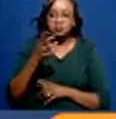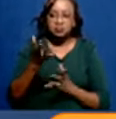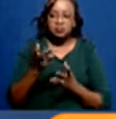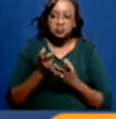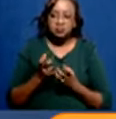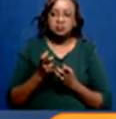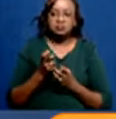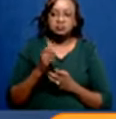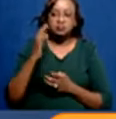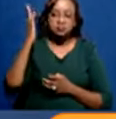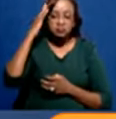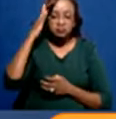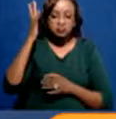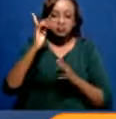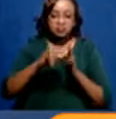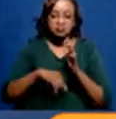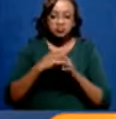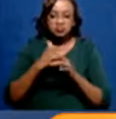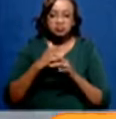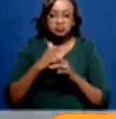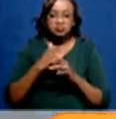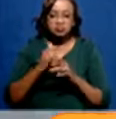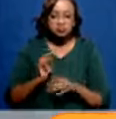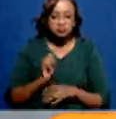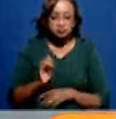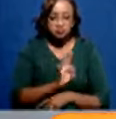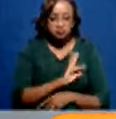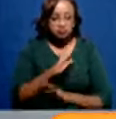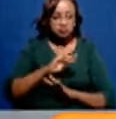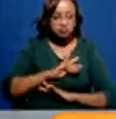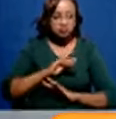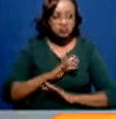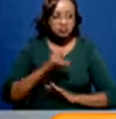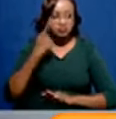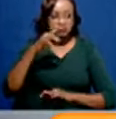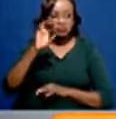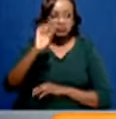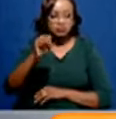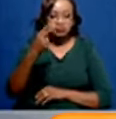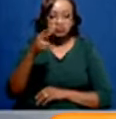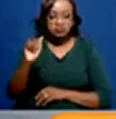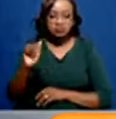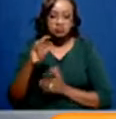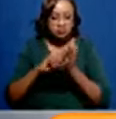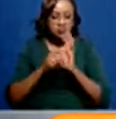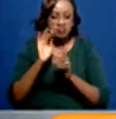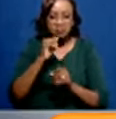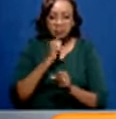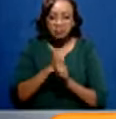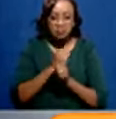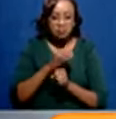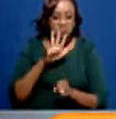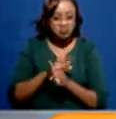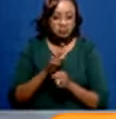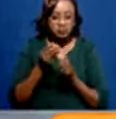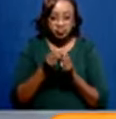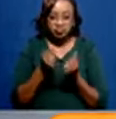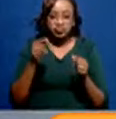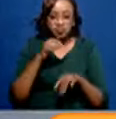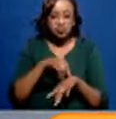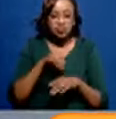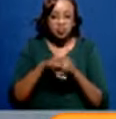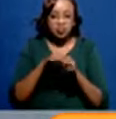determining what establishment is sufficient, staff establishment is sufficient for SHA. Isn't that so much work within a very short time, yet